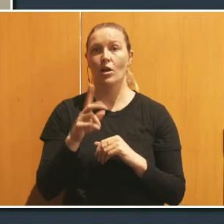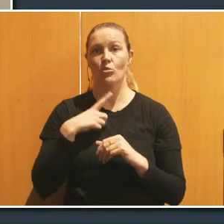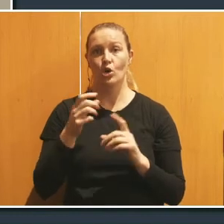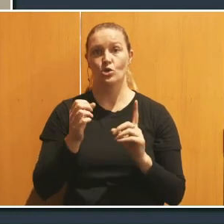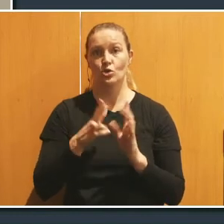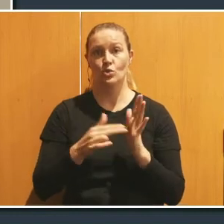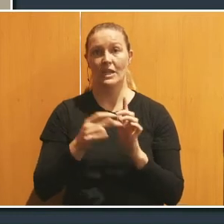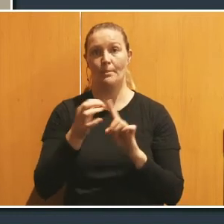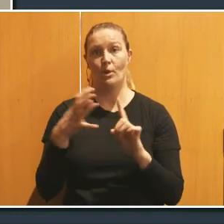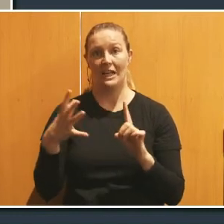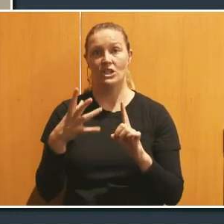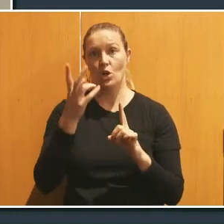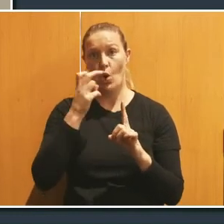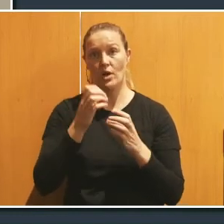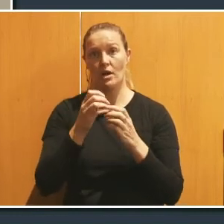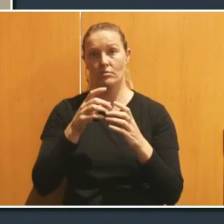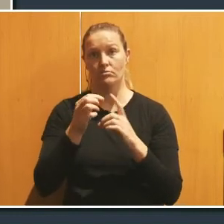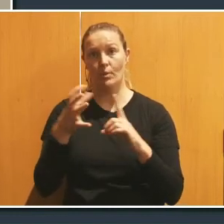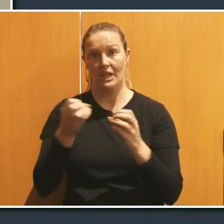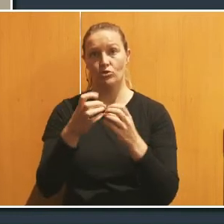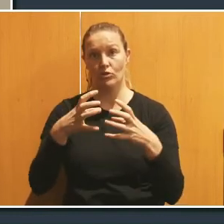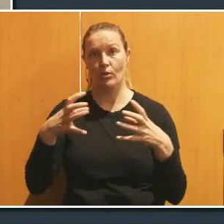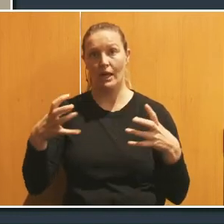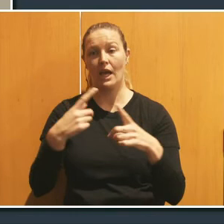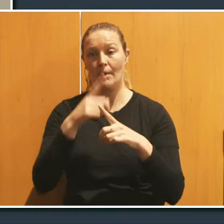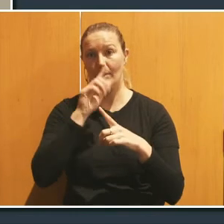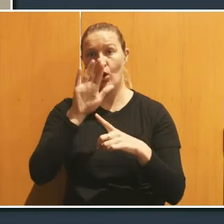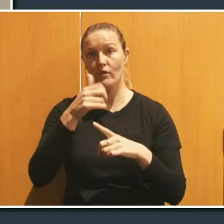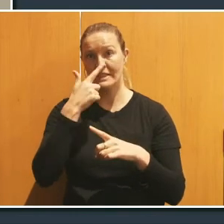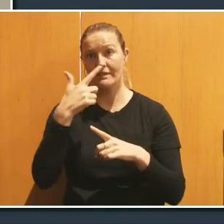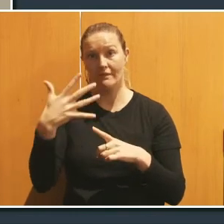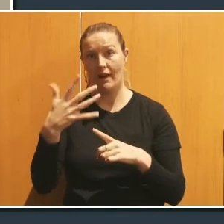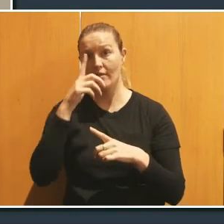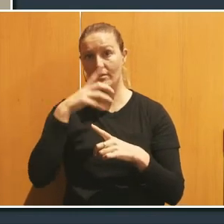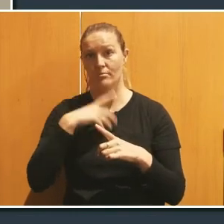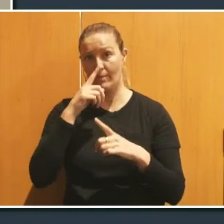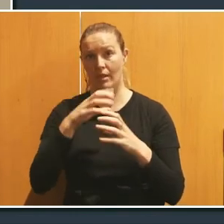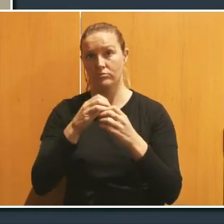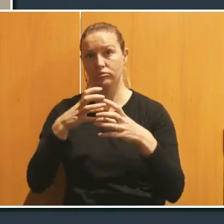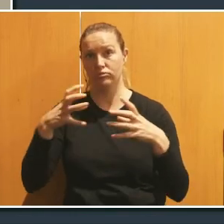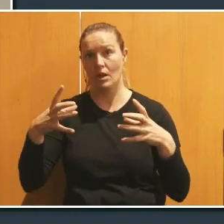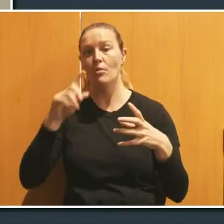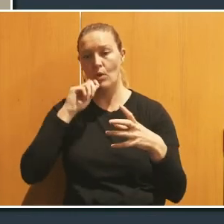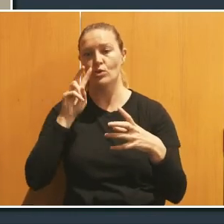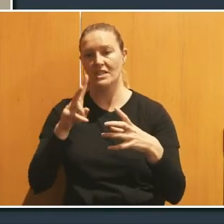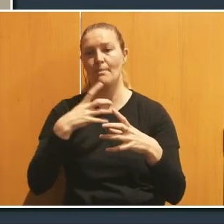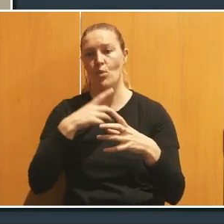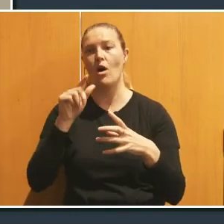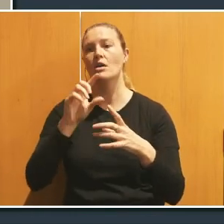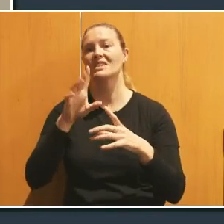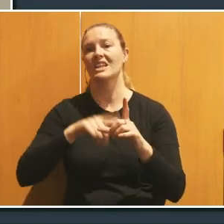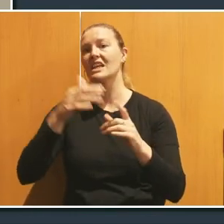sheer increase in the number of 75 plus people for another sort of 10 to 25 years.